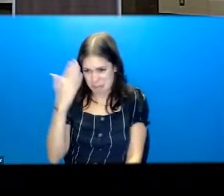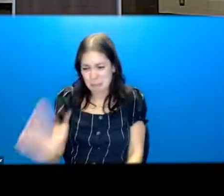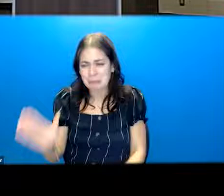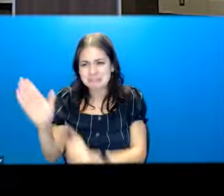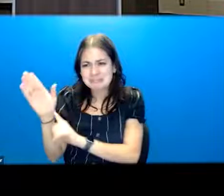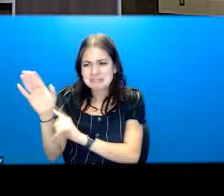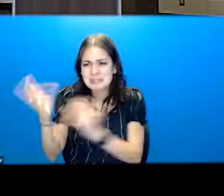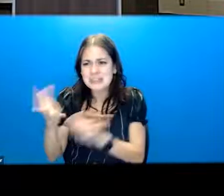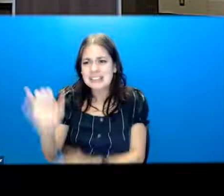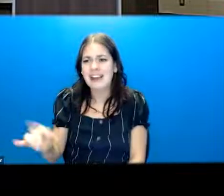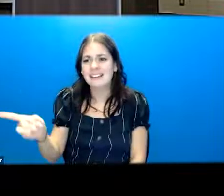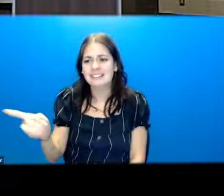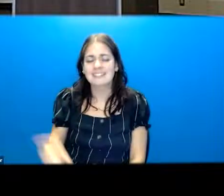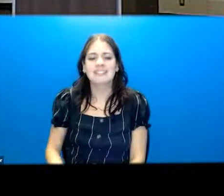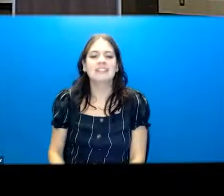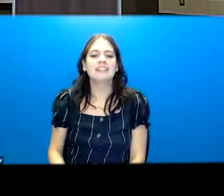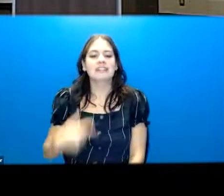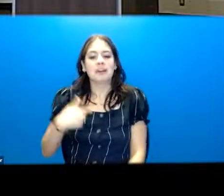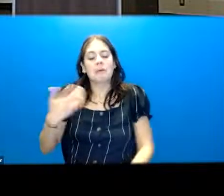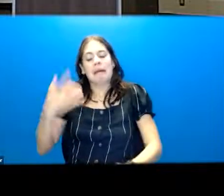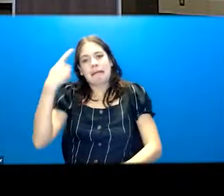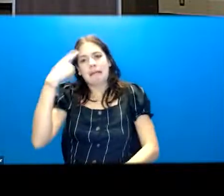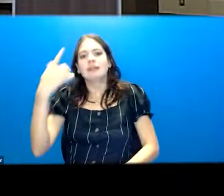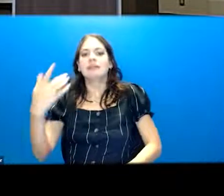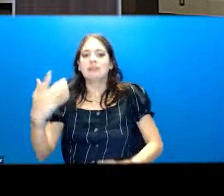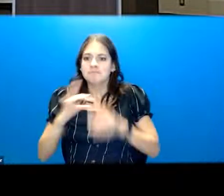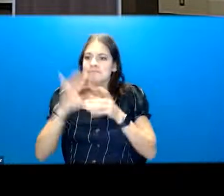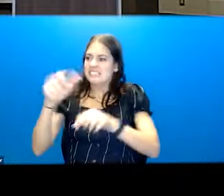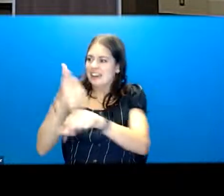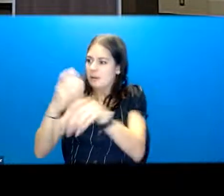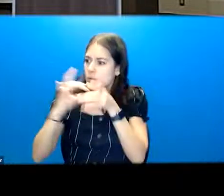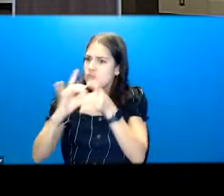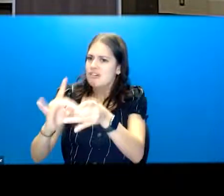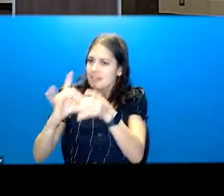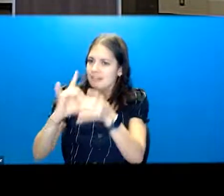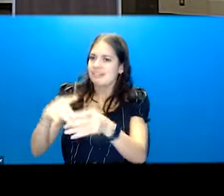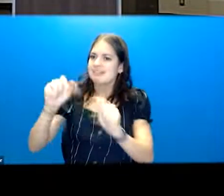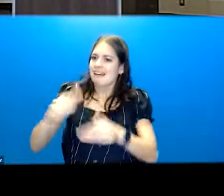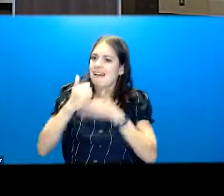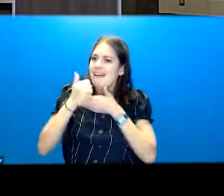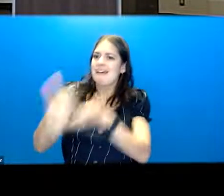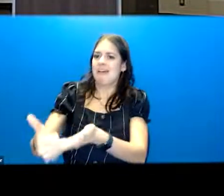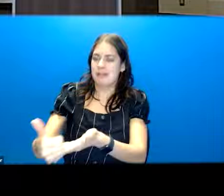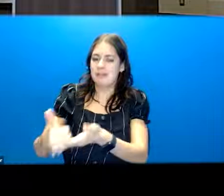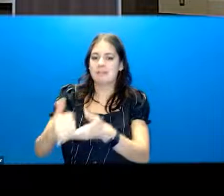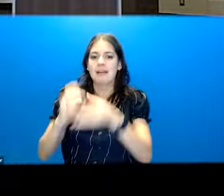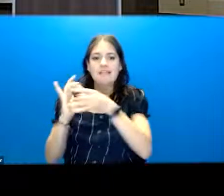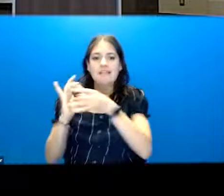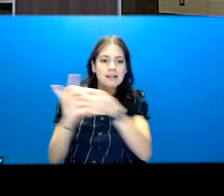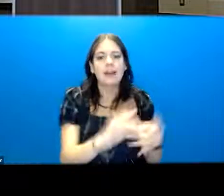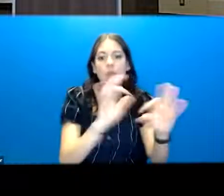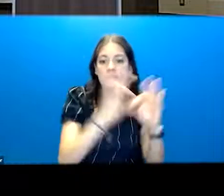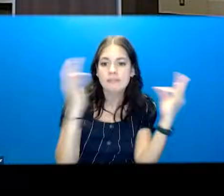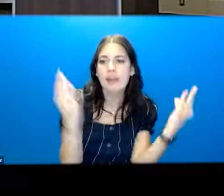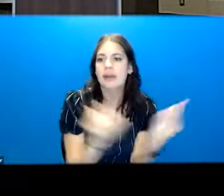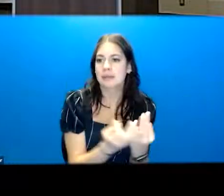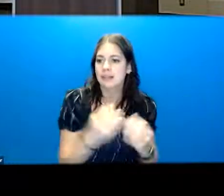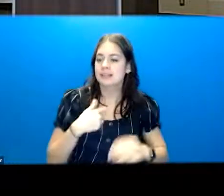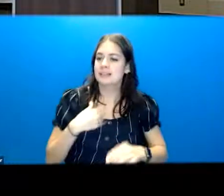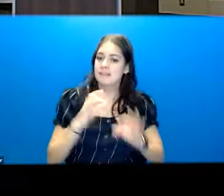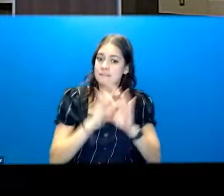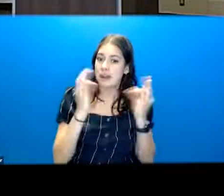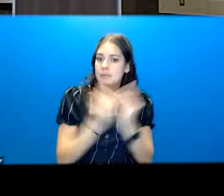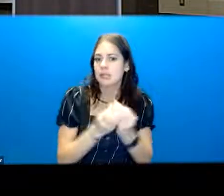is. And I think that building that relationship helps individuals connect with family members, families